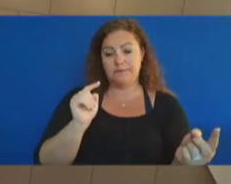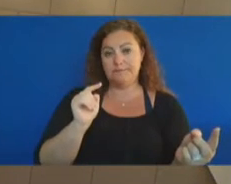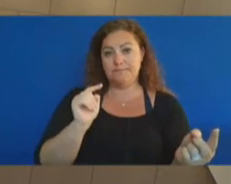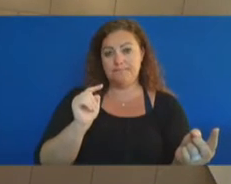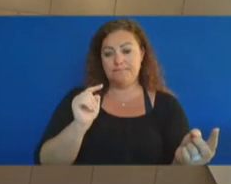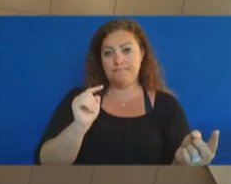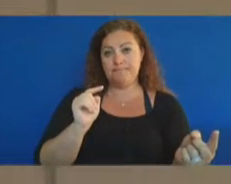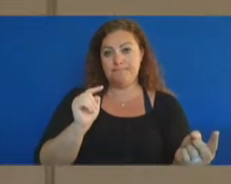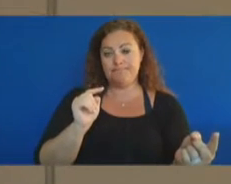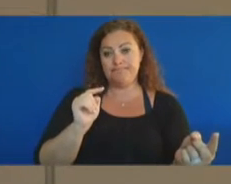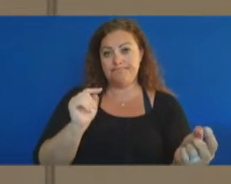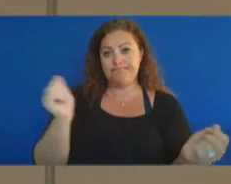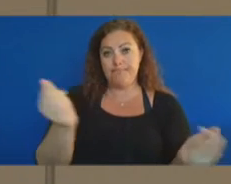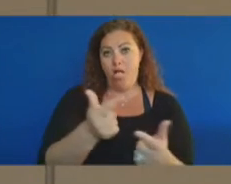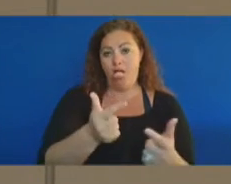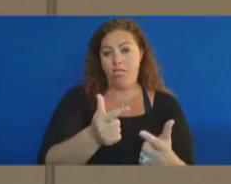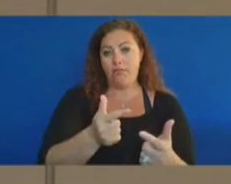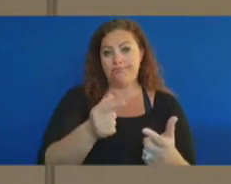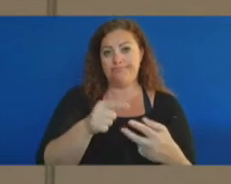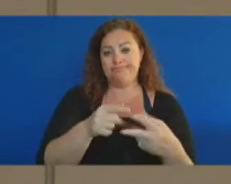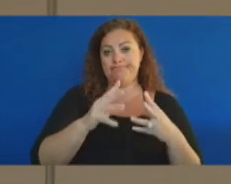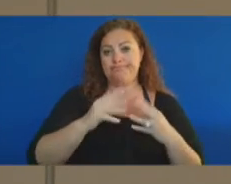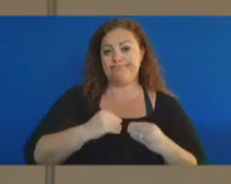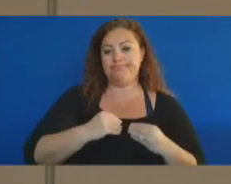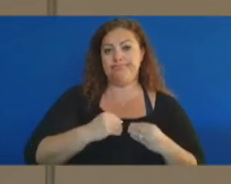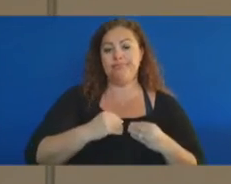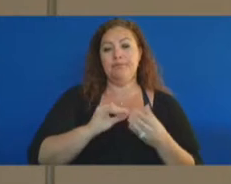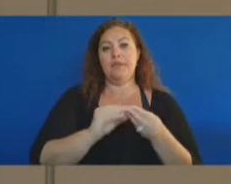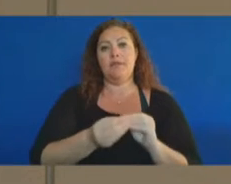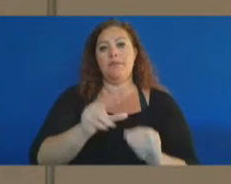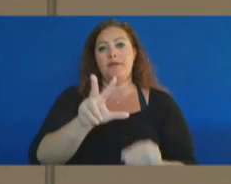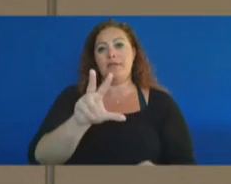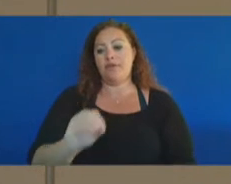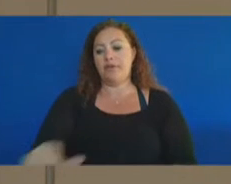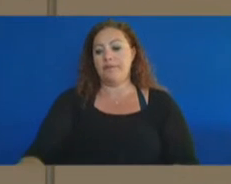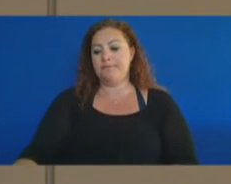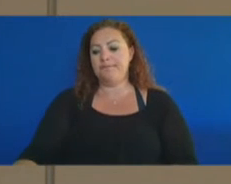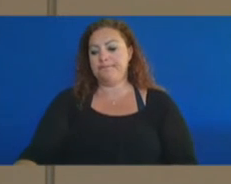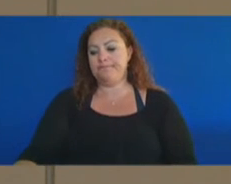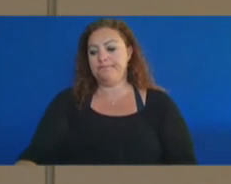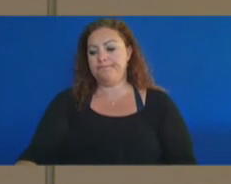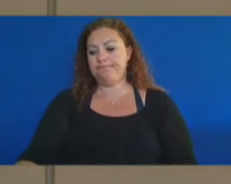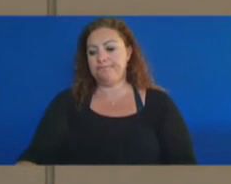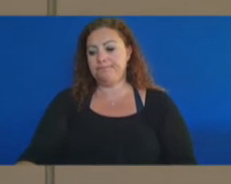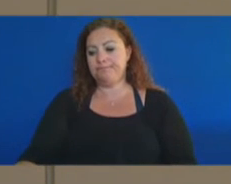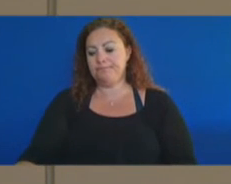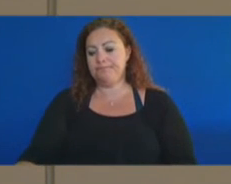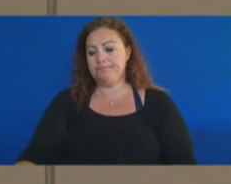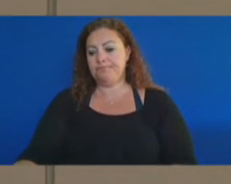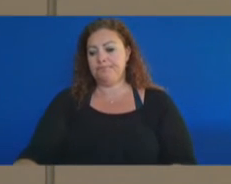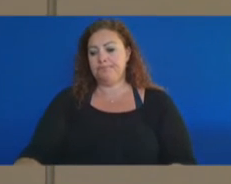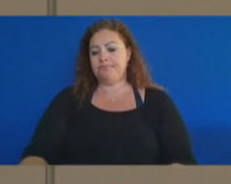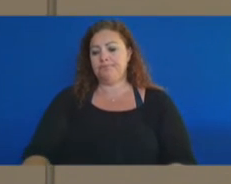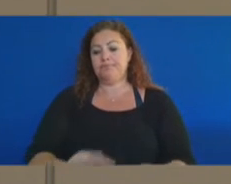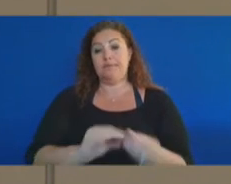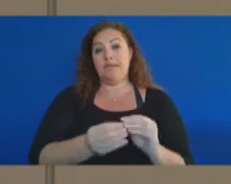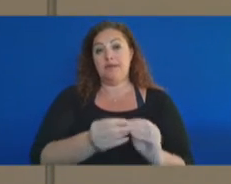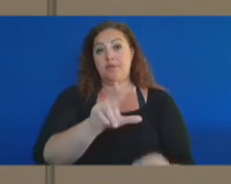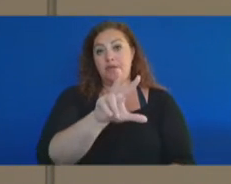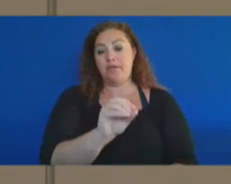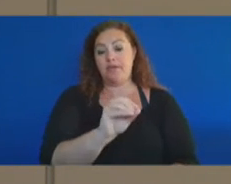unanimous we'll move on to item number 30 um uh agenda item number 30